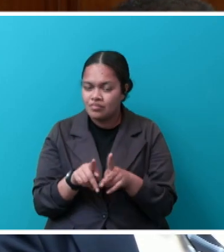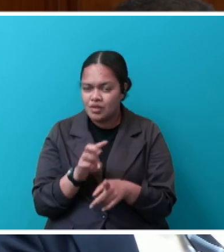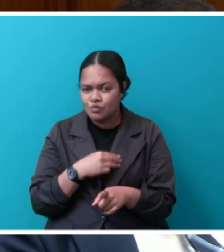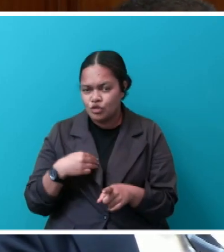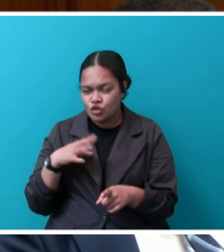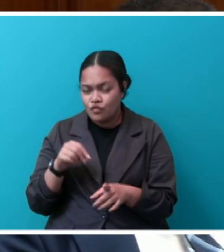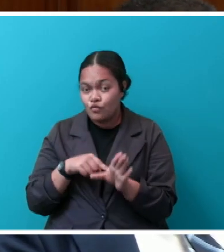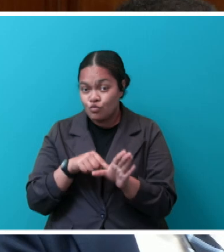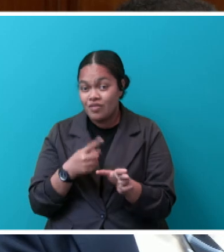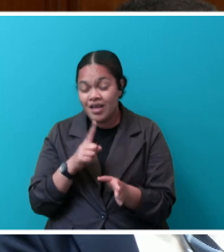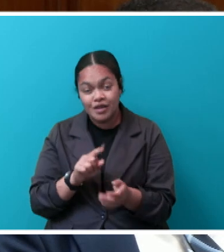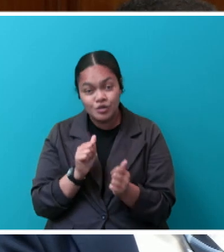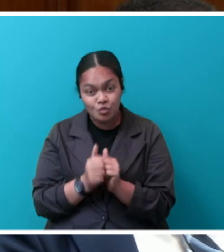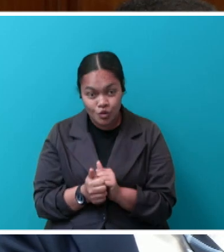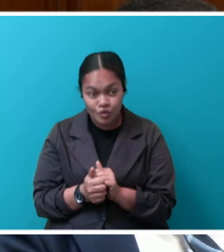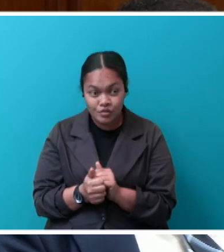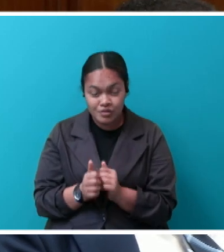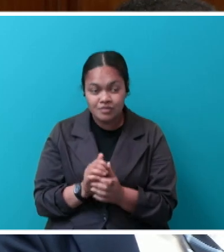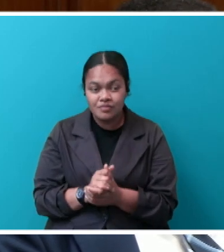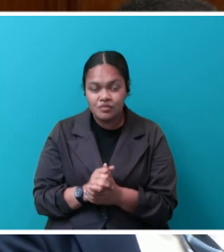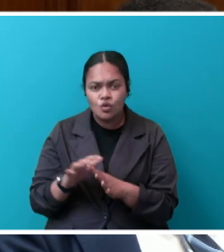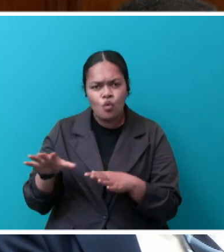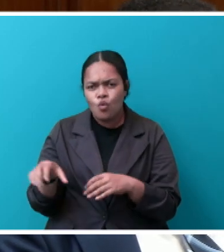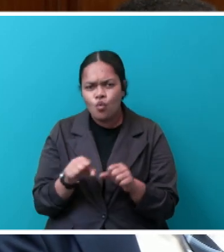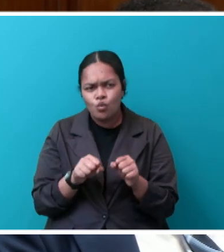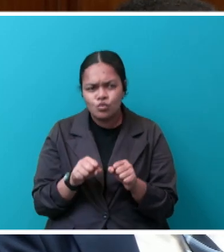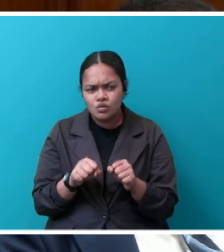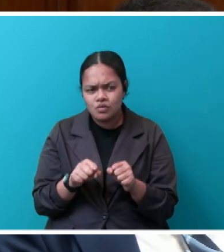and Sports to host a